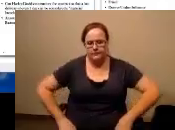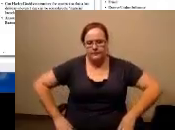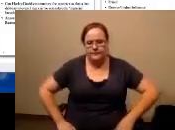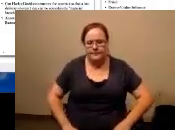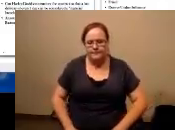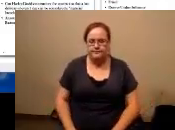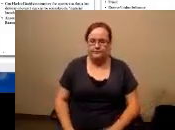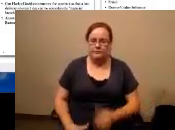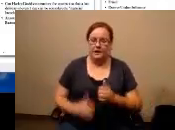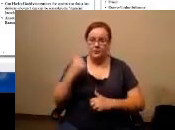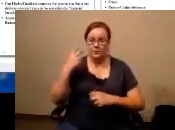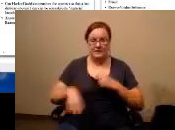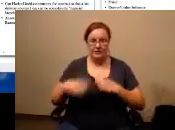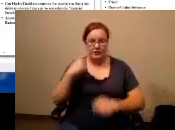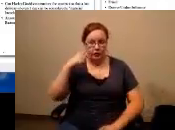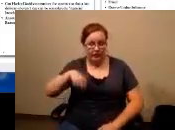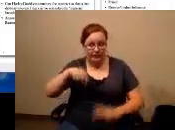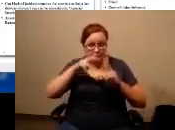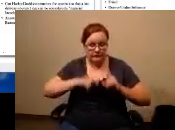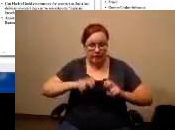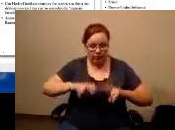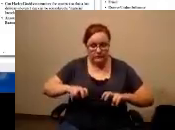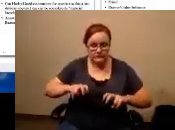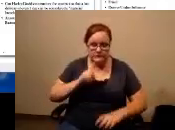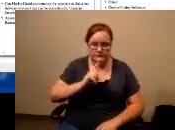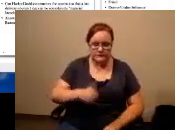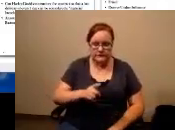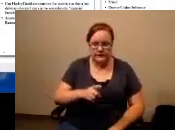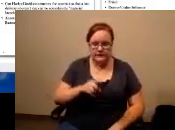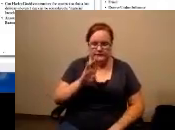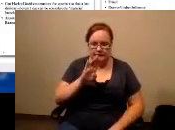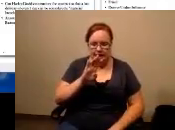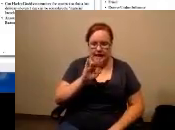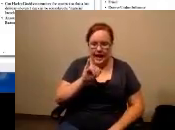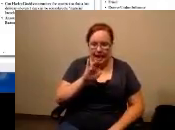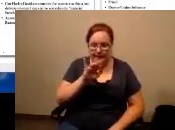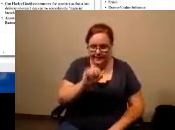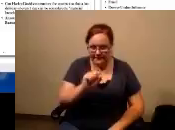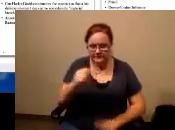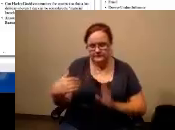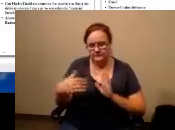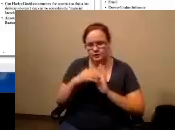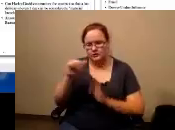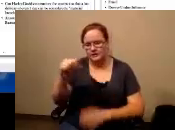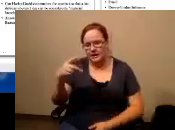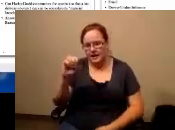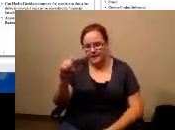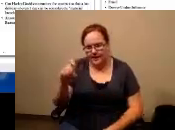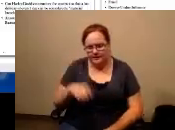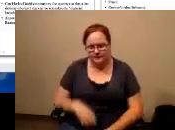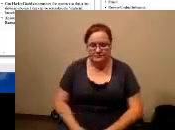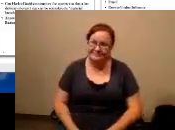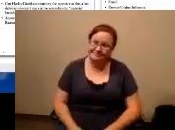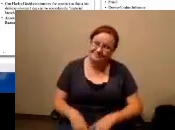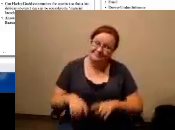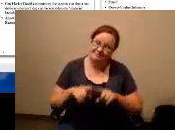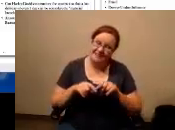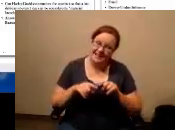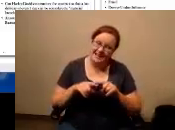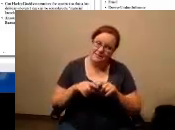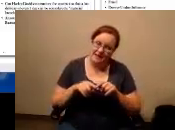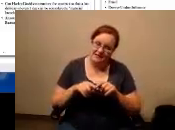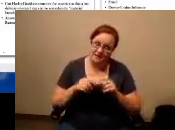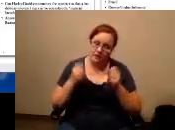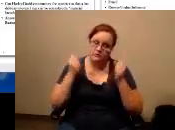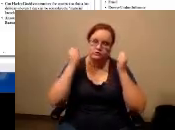The most difficult one for this analysis by far is IBIS versus Apex. It depends. It depends on